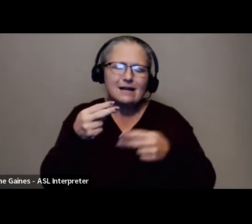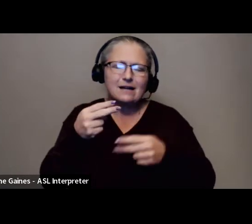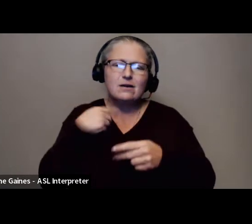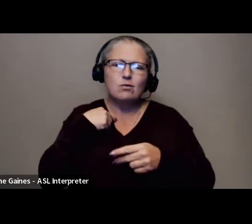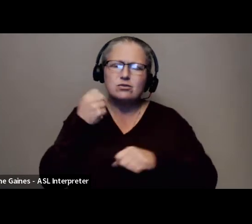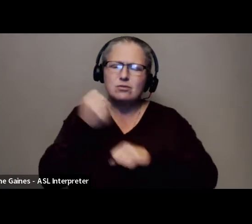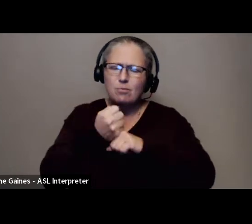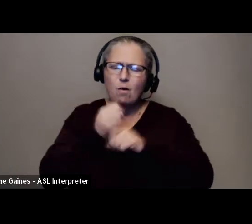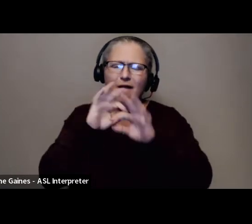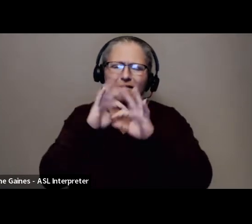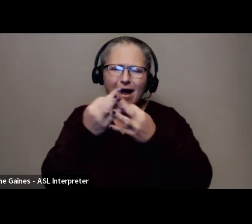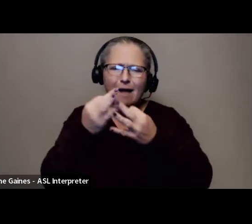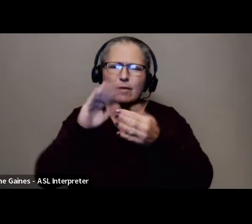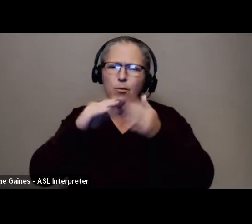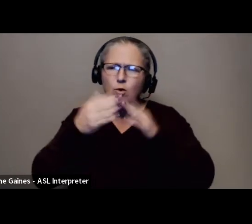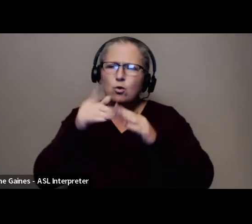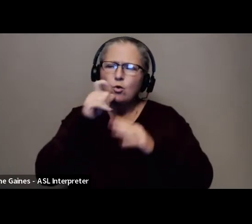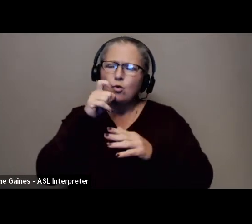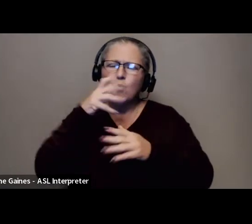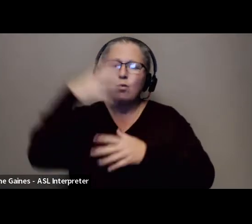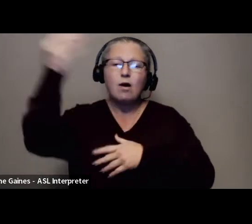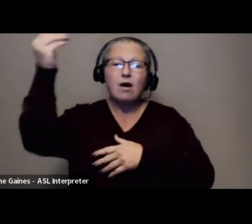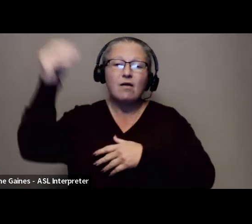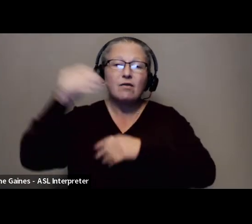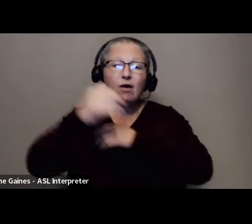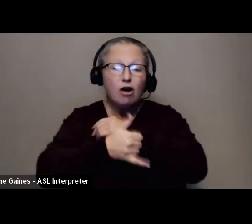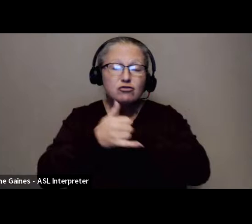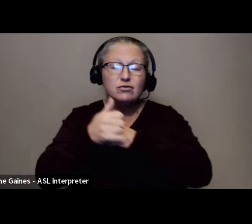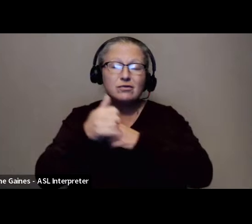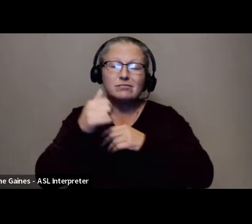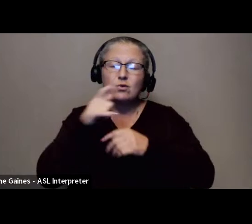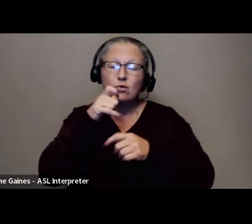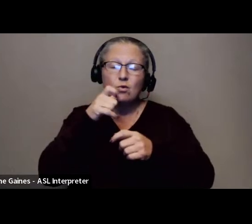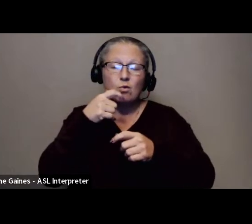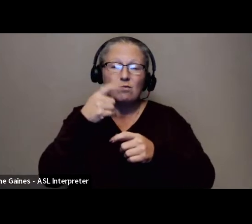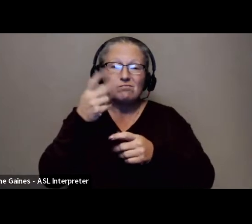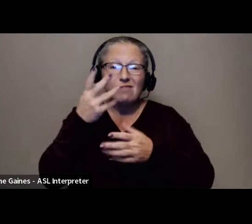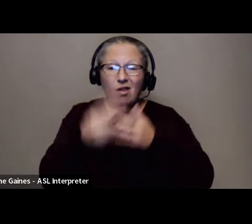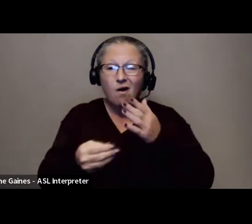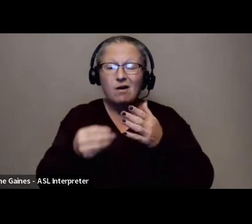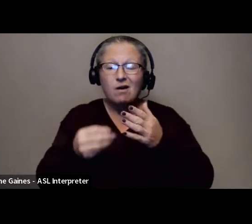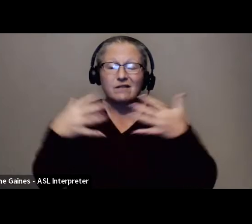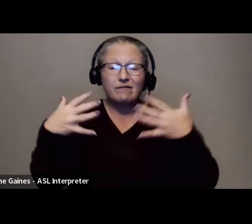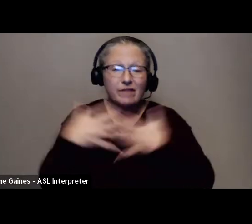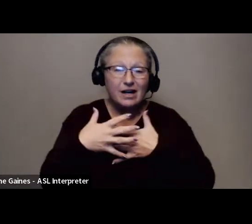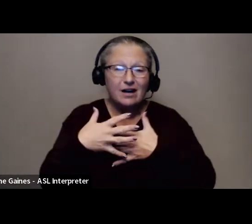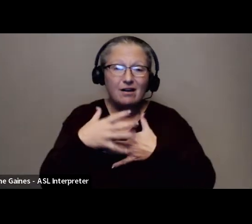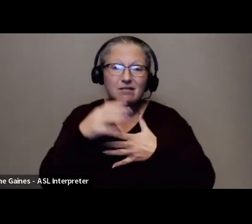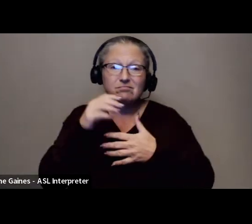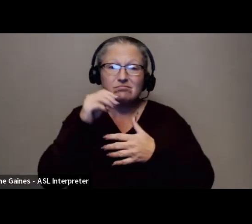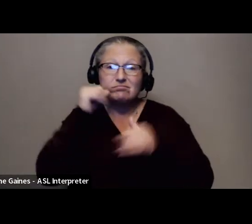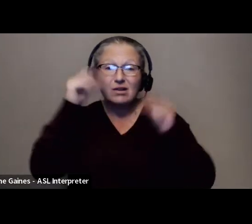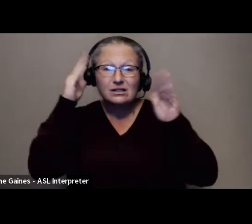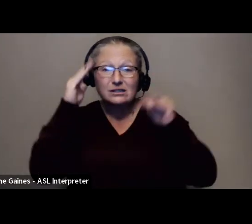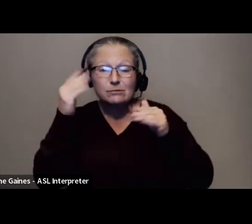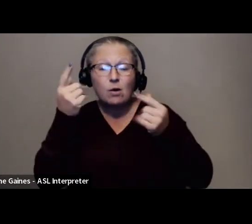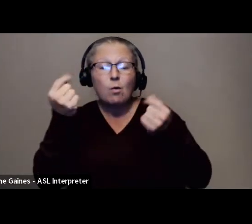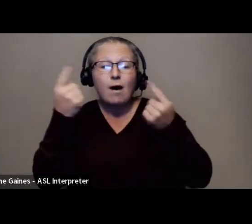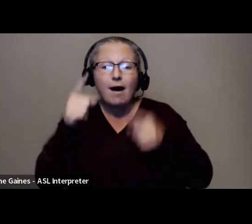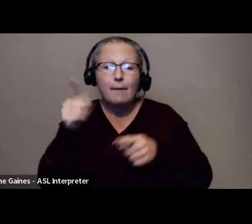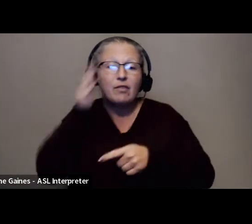family abroad who may have experienced unnecessary loss, unbearable fear, and uncertainty for the future of their loved one's safety in the